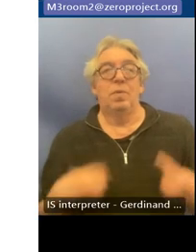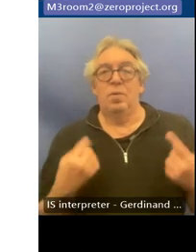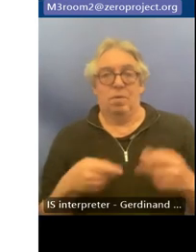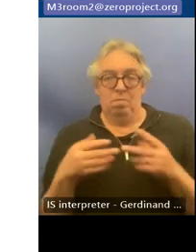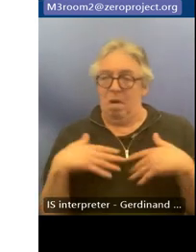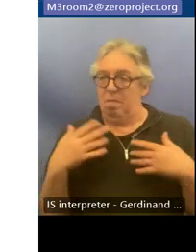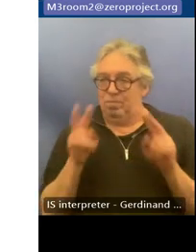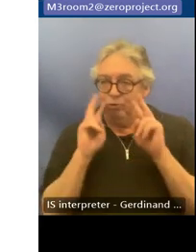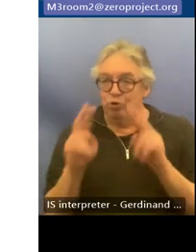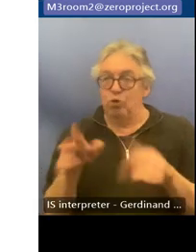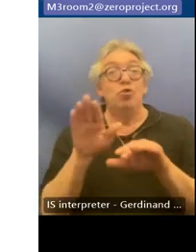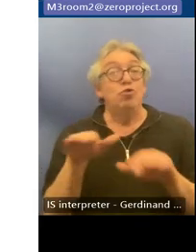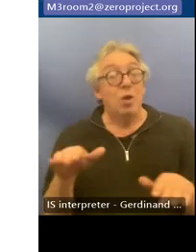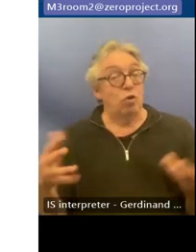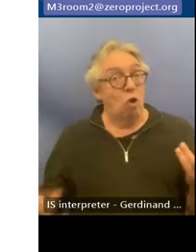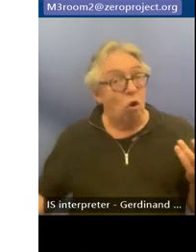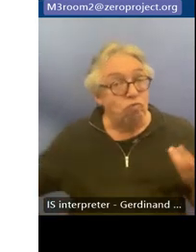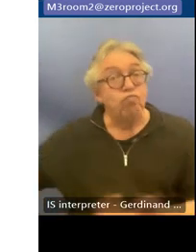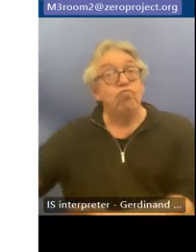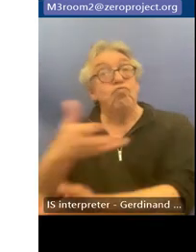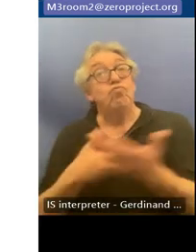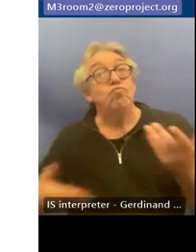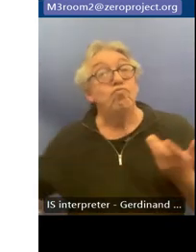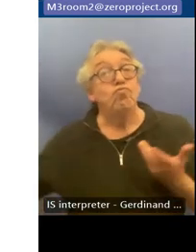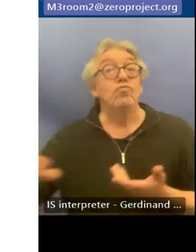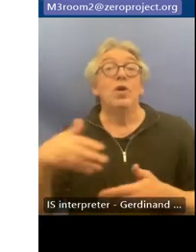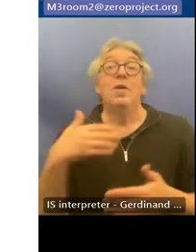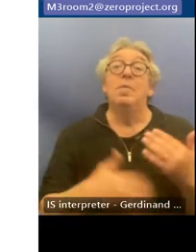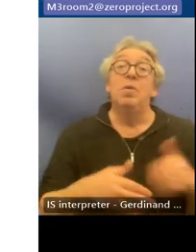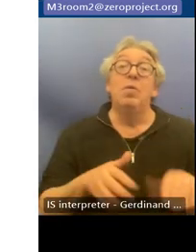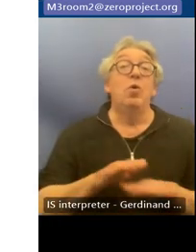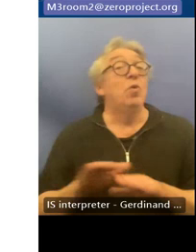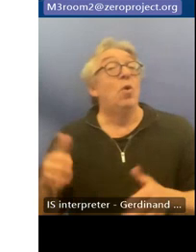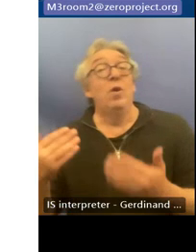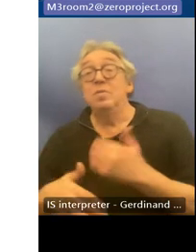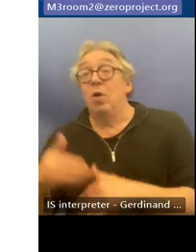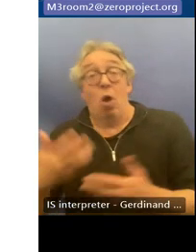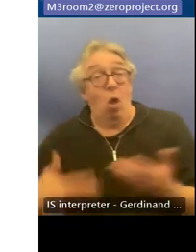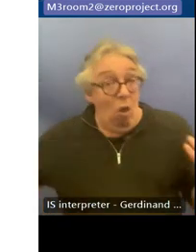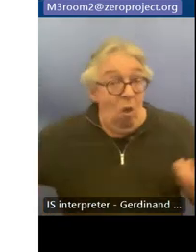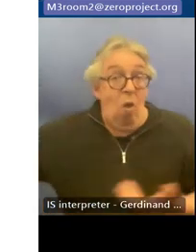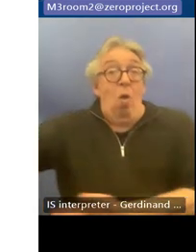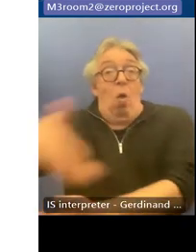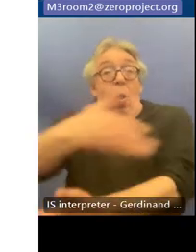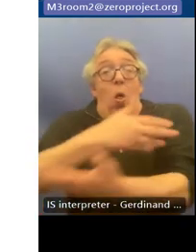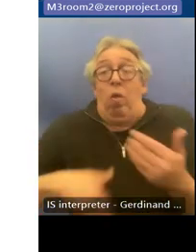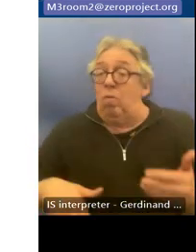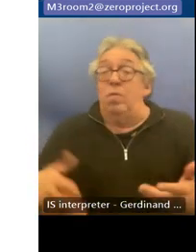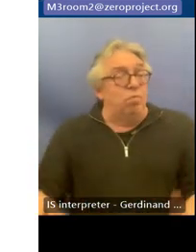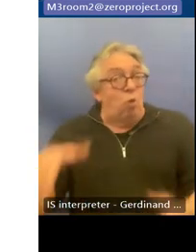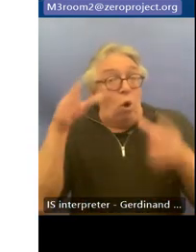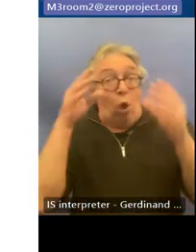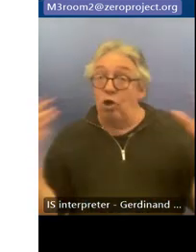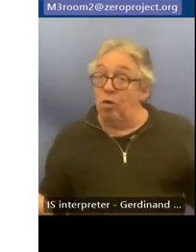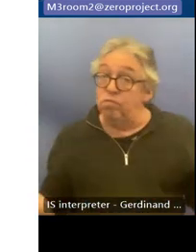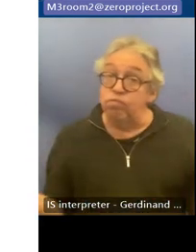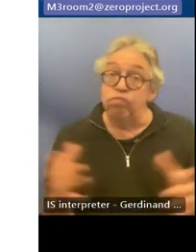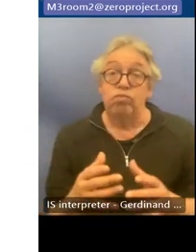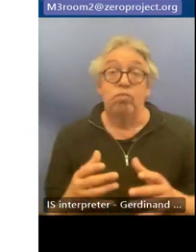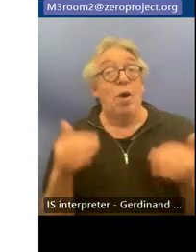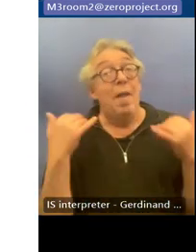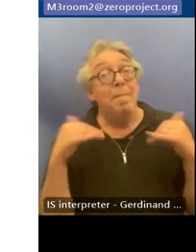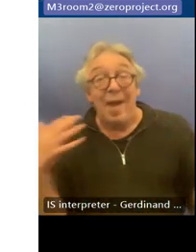with other children without disability. We love to see that they are learning, they are playing together at the community and in the